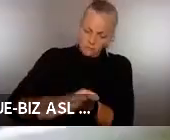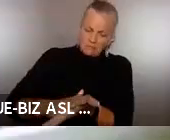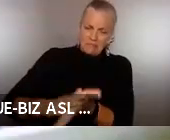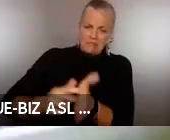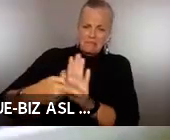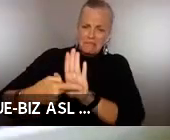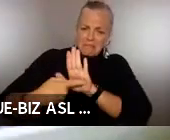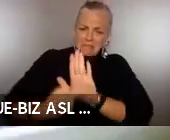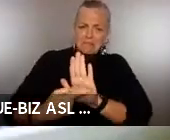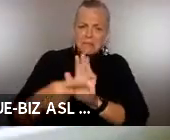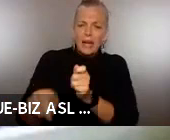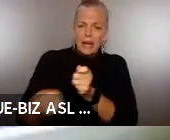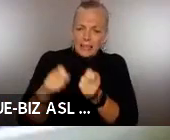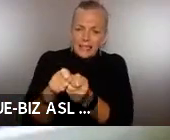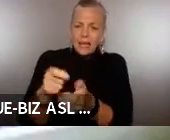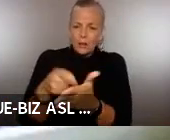about